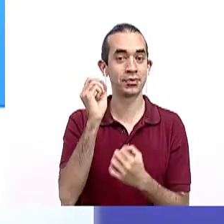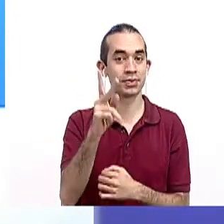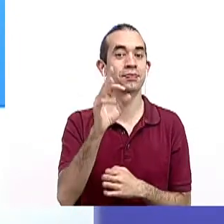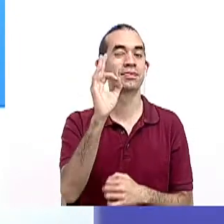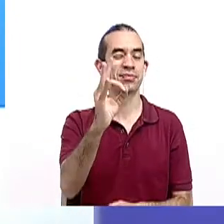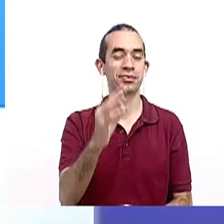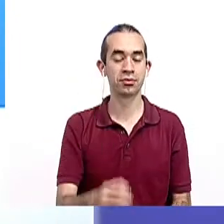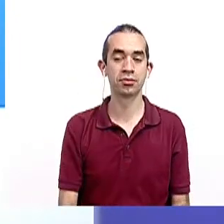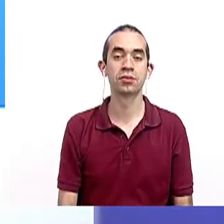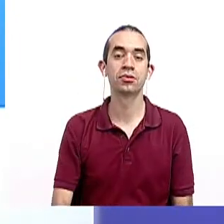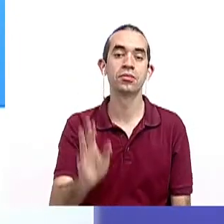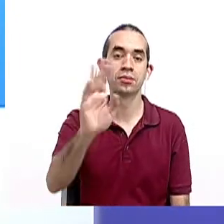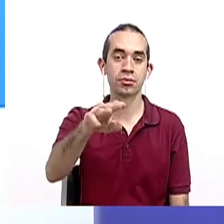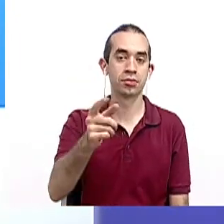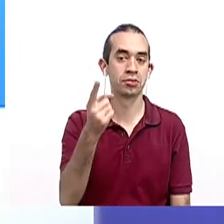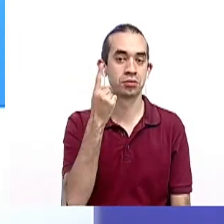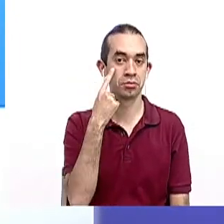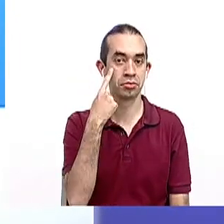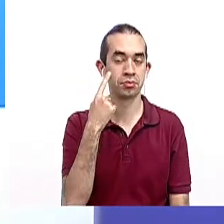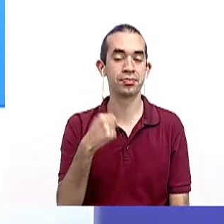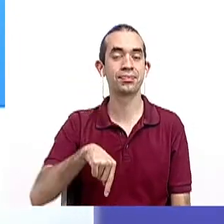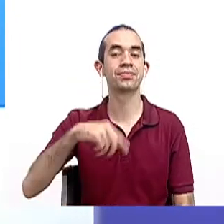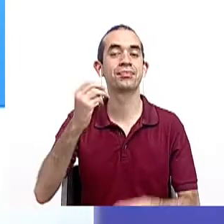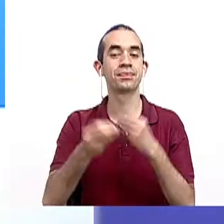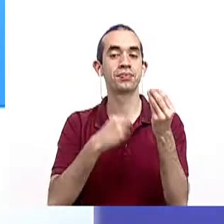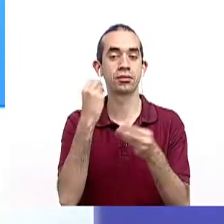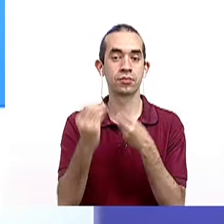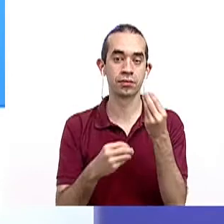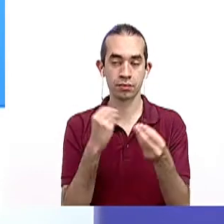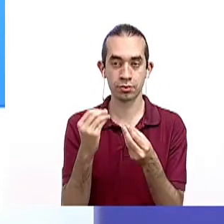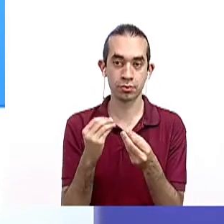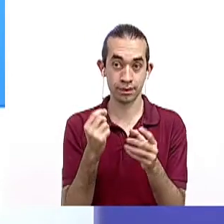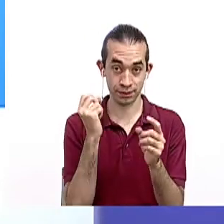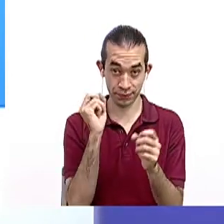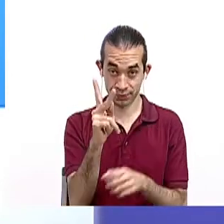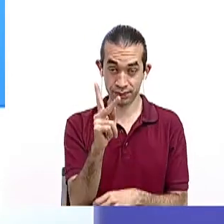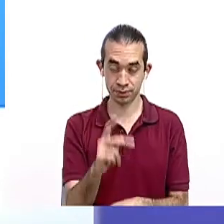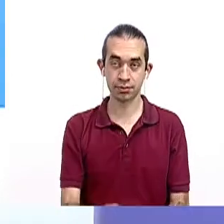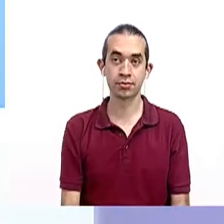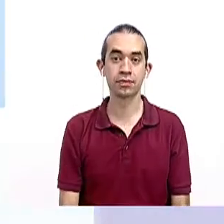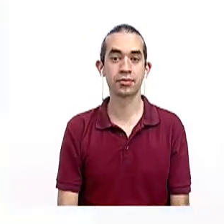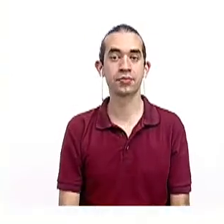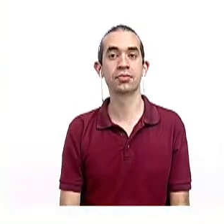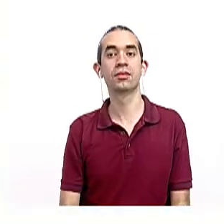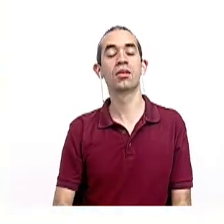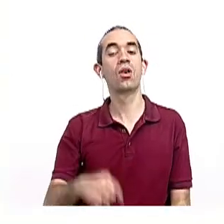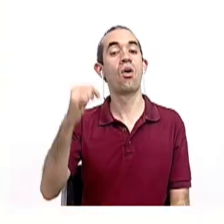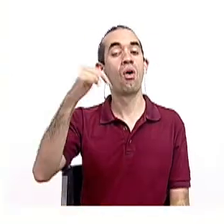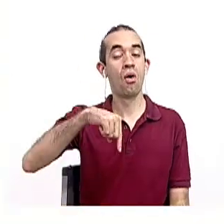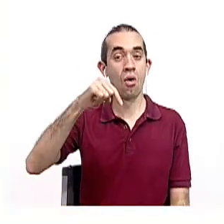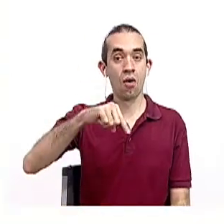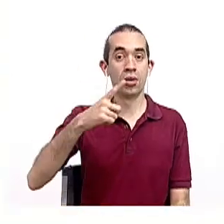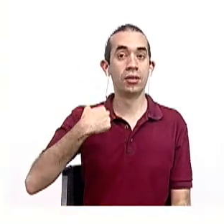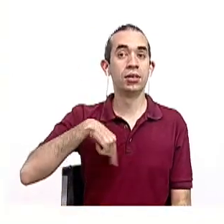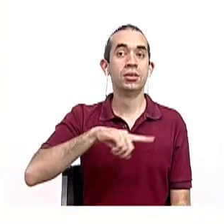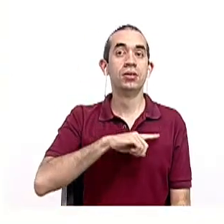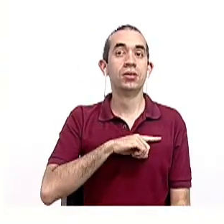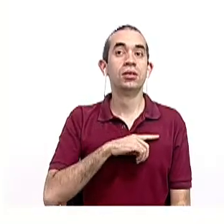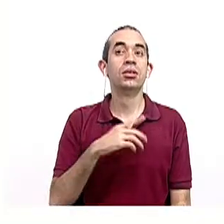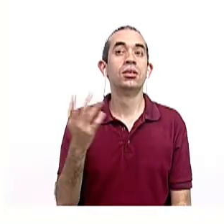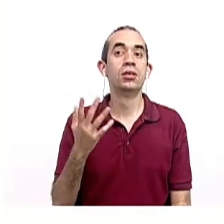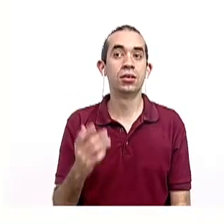Very good. Now, let's see what we are going to be doing today. Is that okay? Okay. So today, we're going to